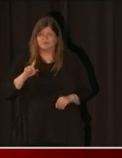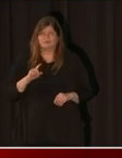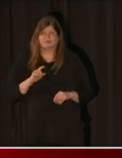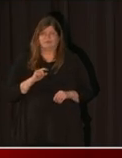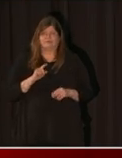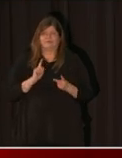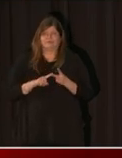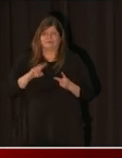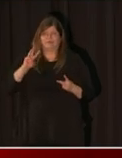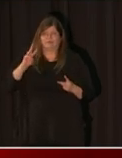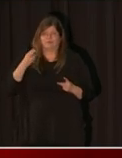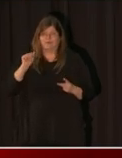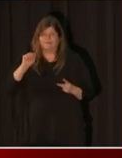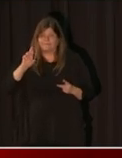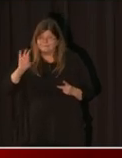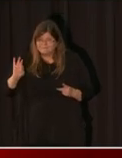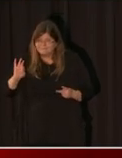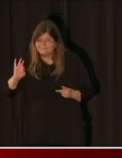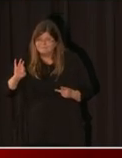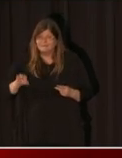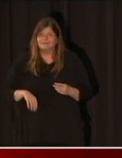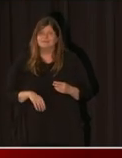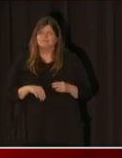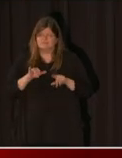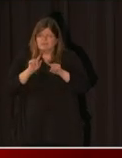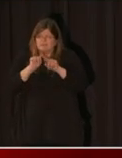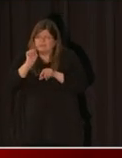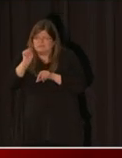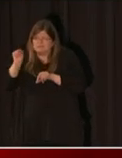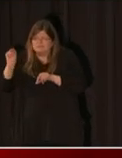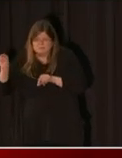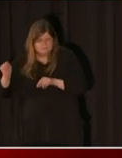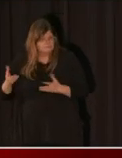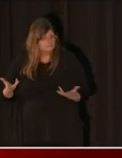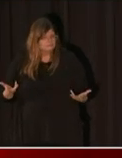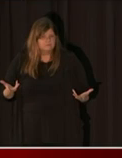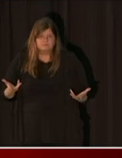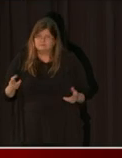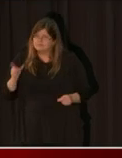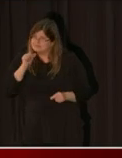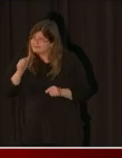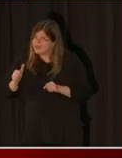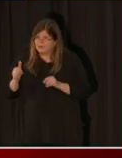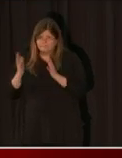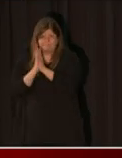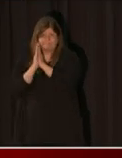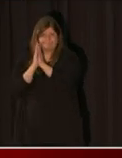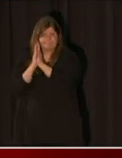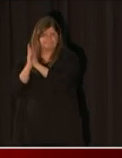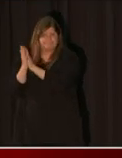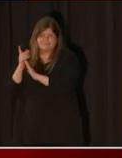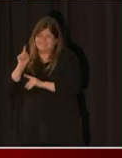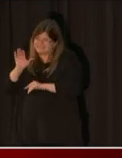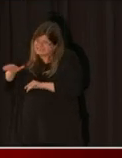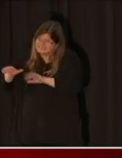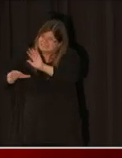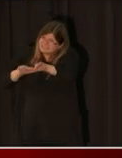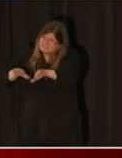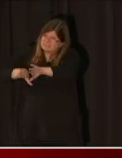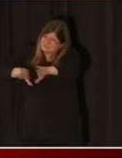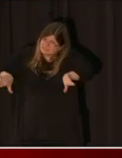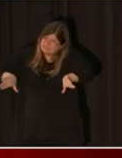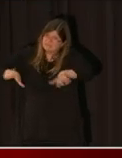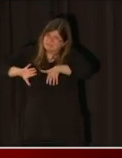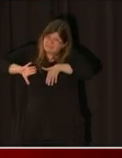The officers are doing everything they possibly can to get voluntary compliance with the mayor's order. We will